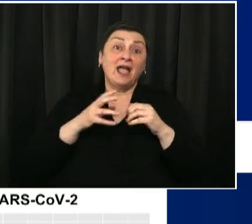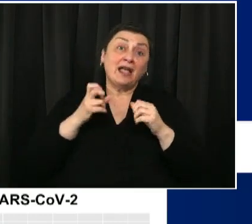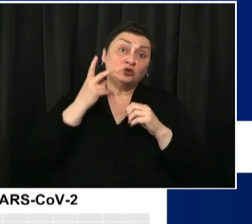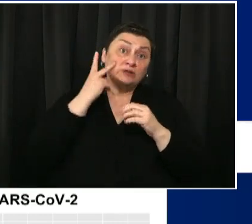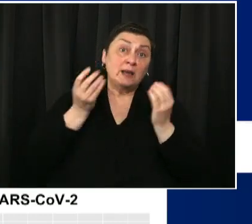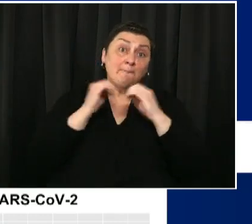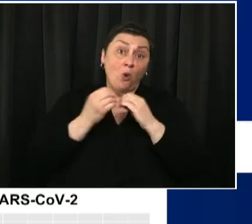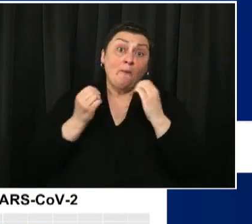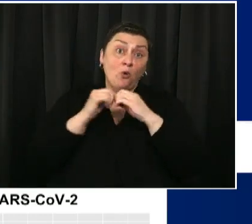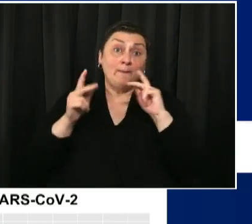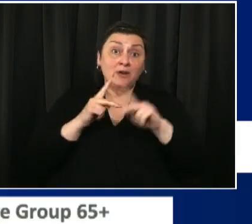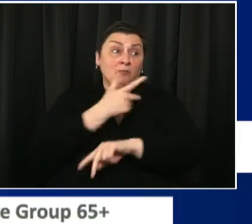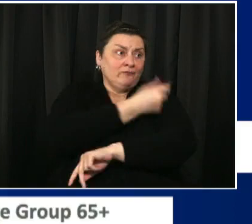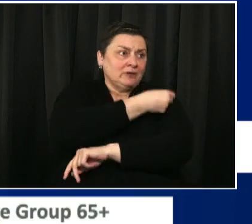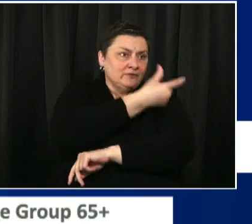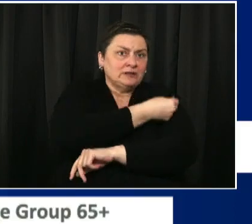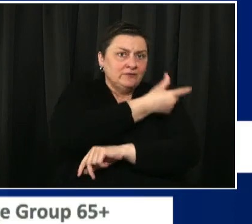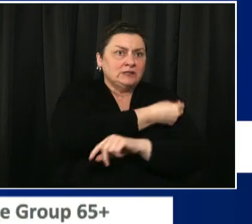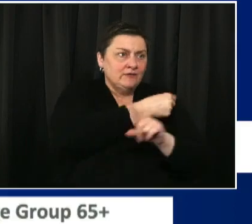up. Next.